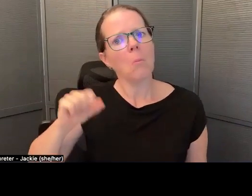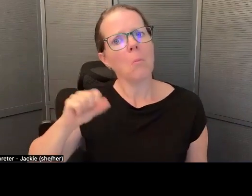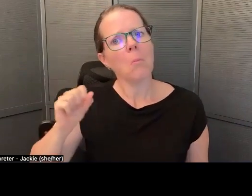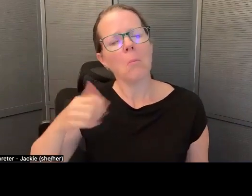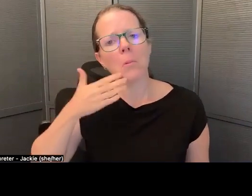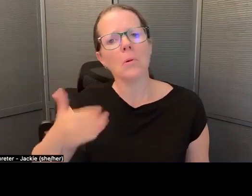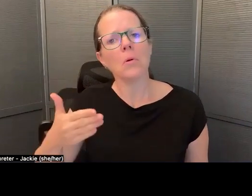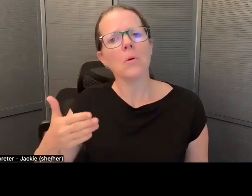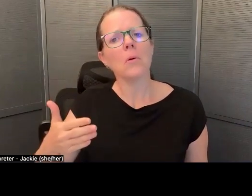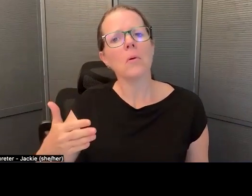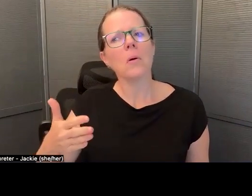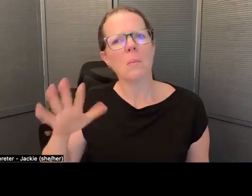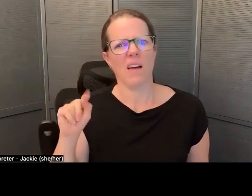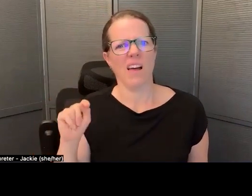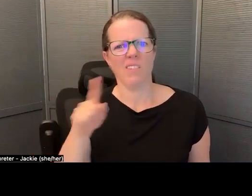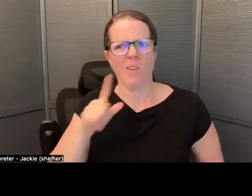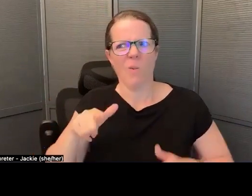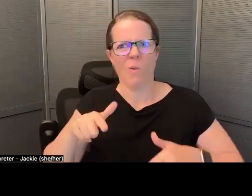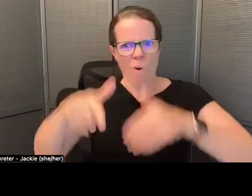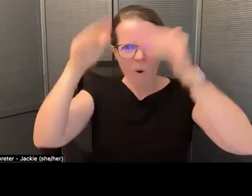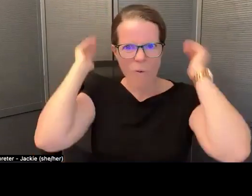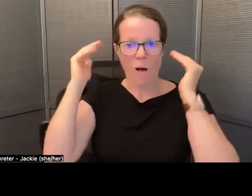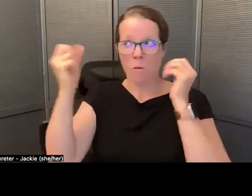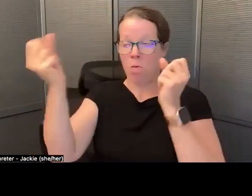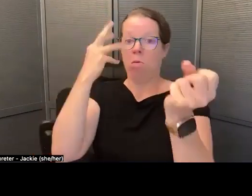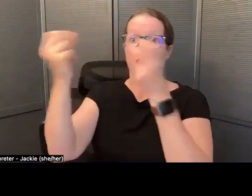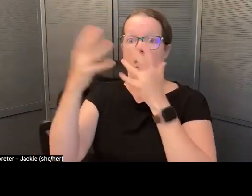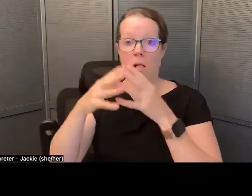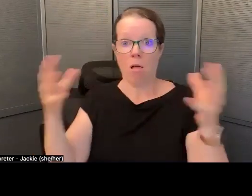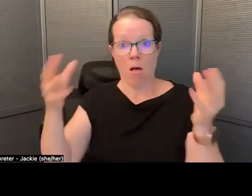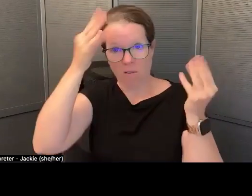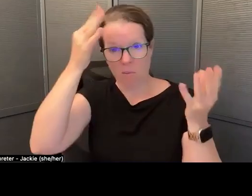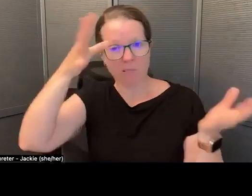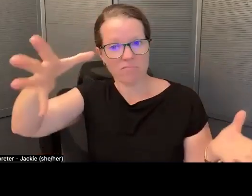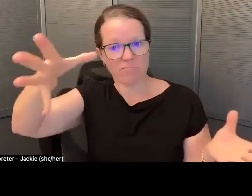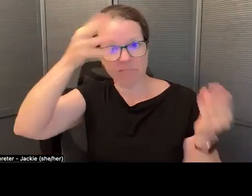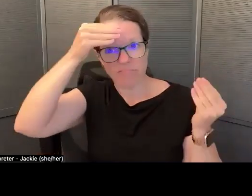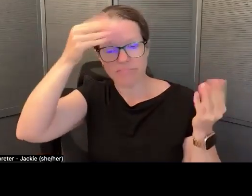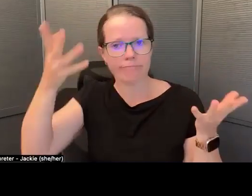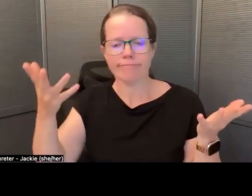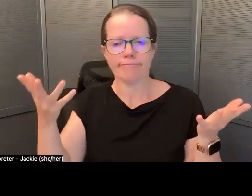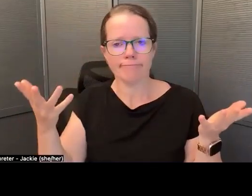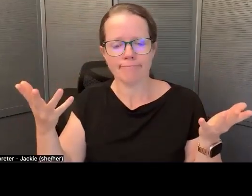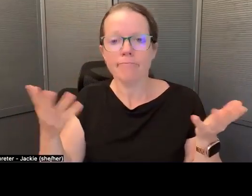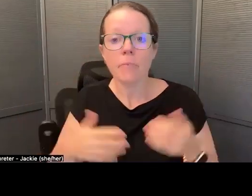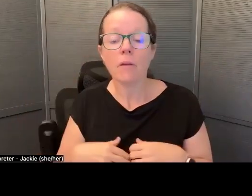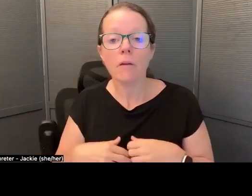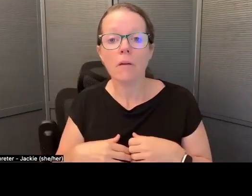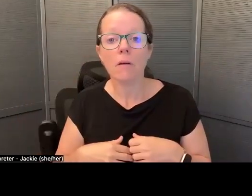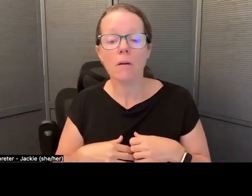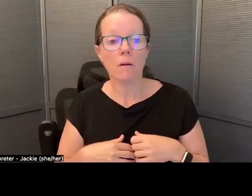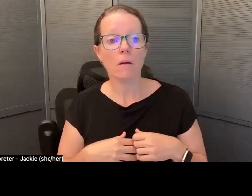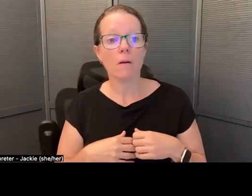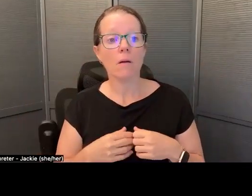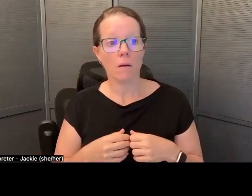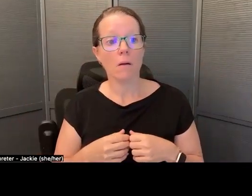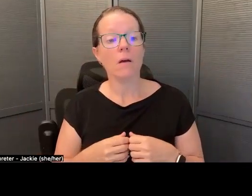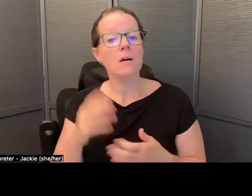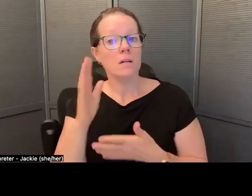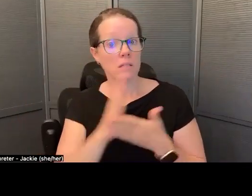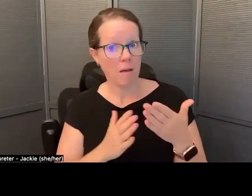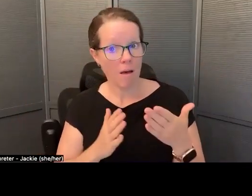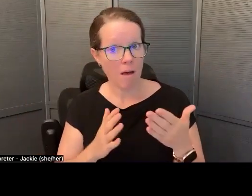remember everything. And also that it did not address the physical management needs that some still